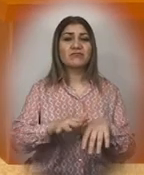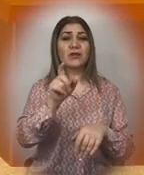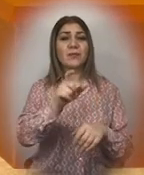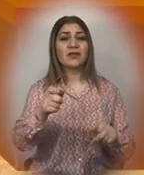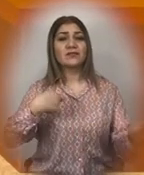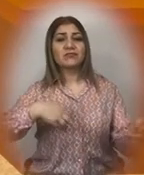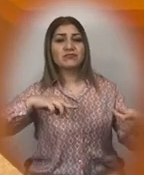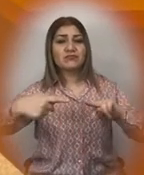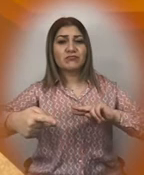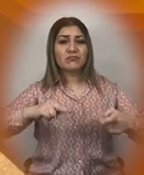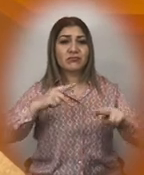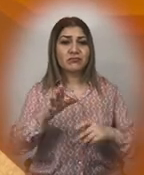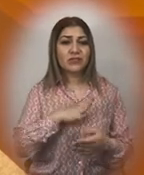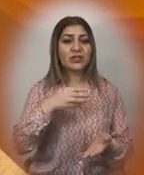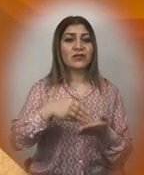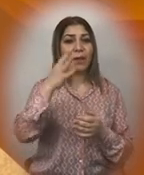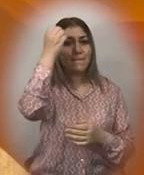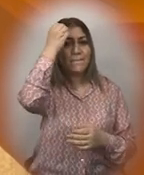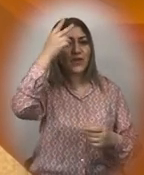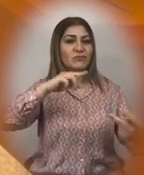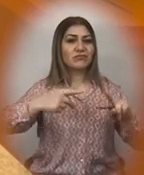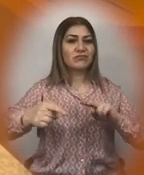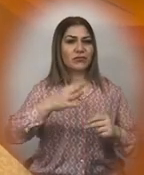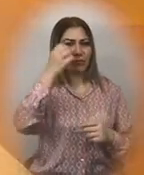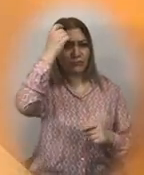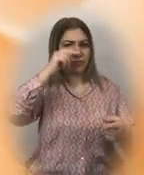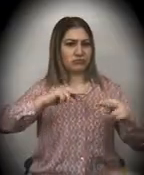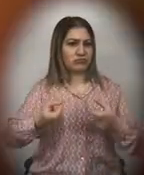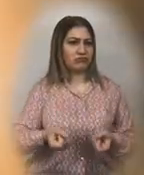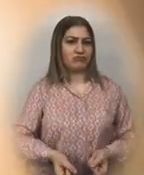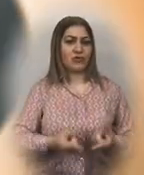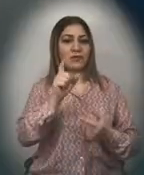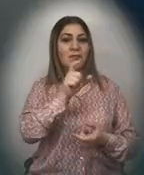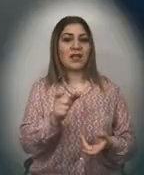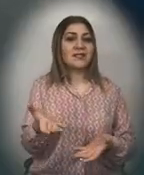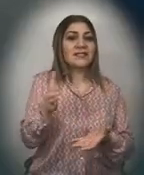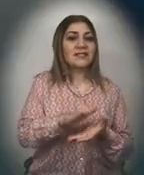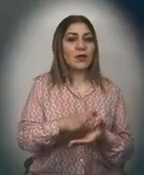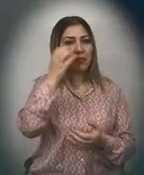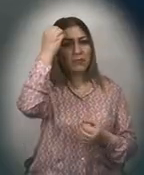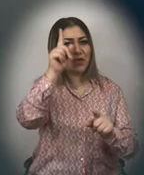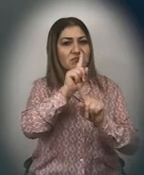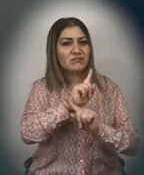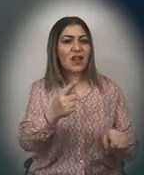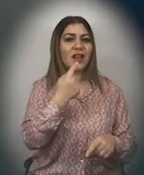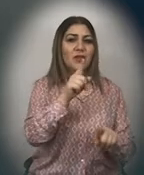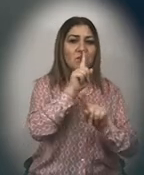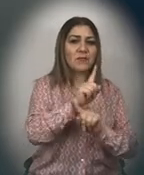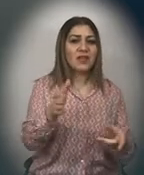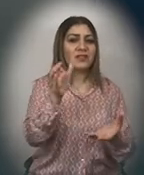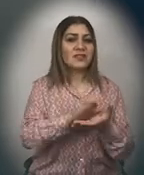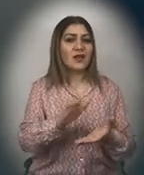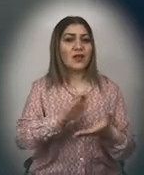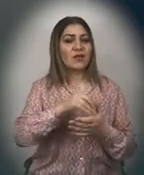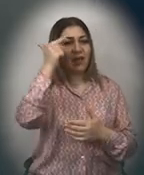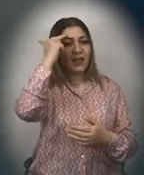only goods but culture how do you mean well people would familiarize themselves with one another's culture the language and exchange